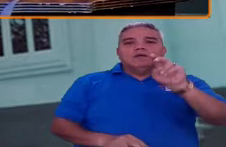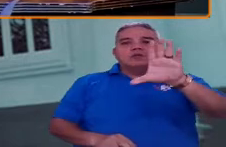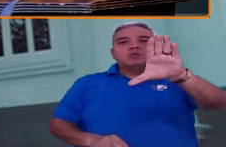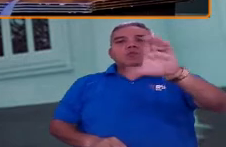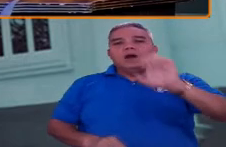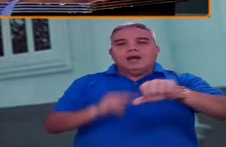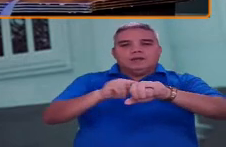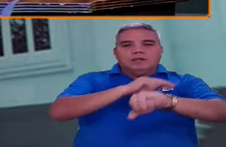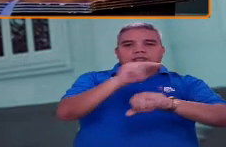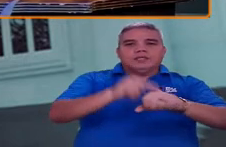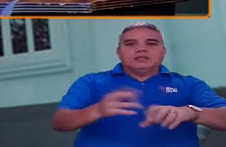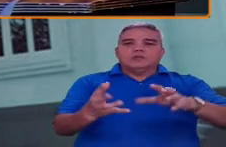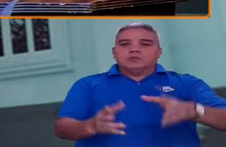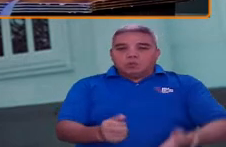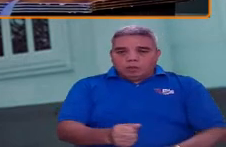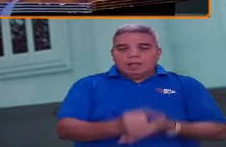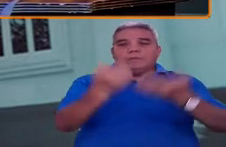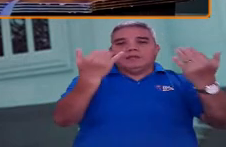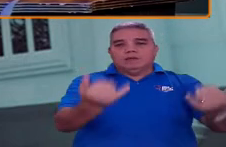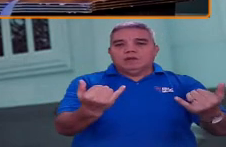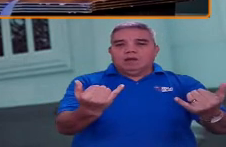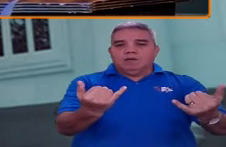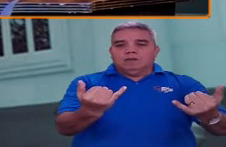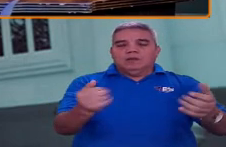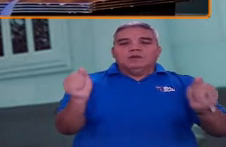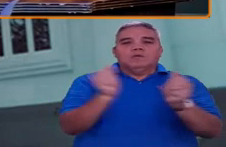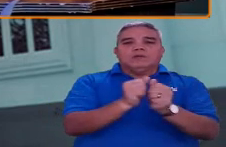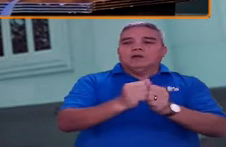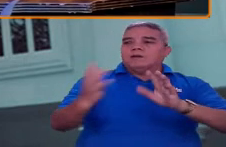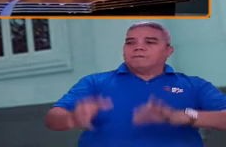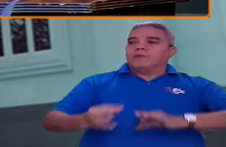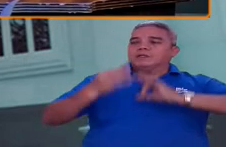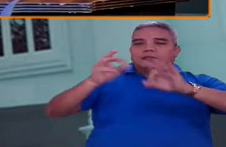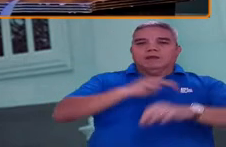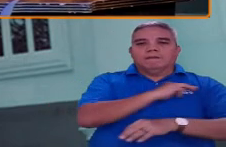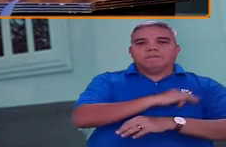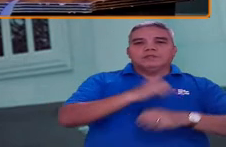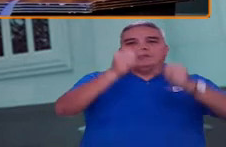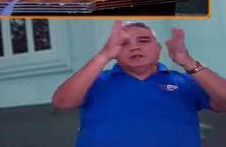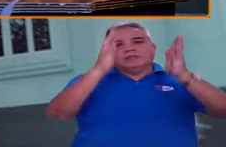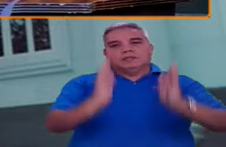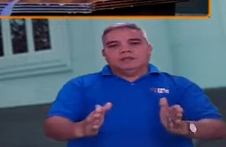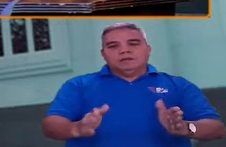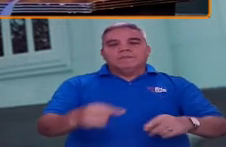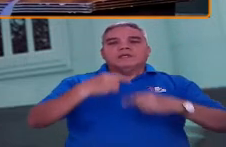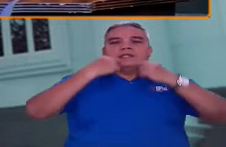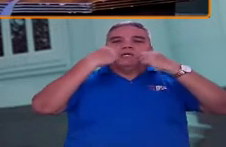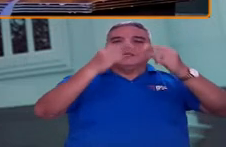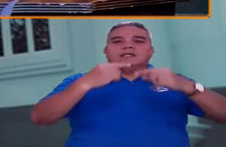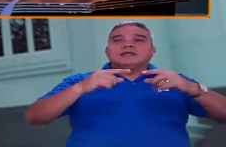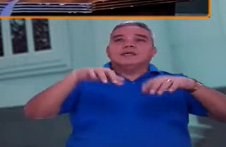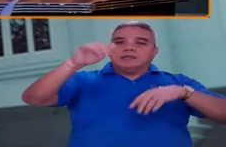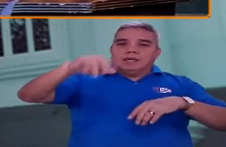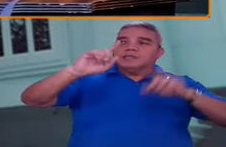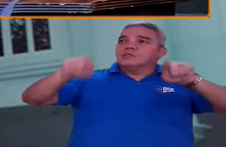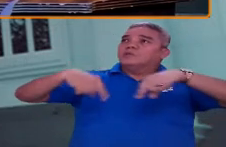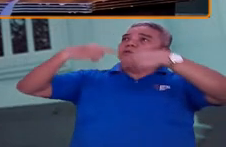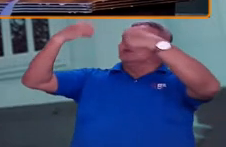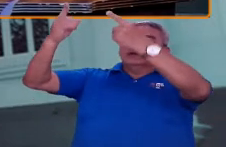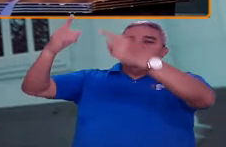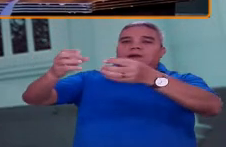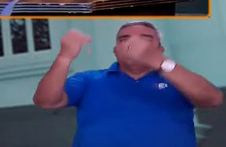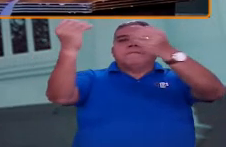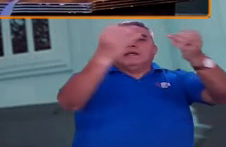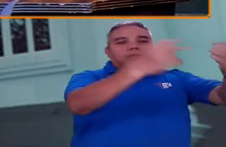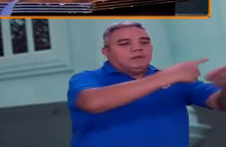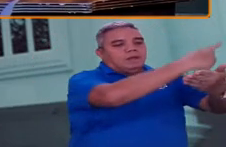200 nations to cover right now with our present missionaries that have said yes to the Lord to go into